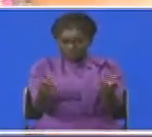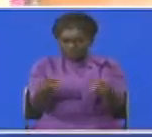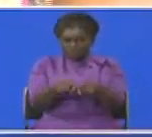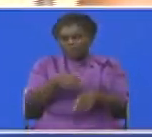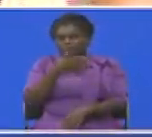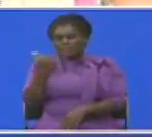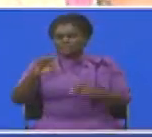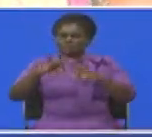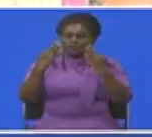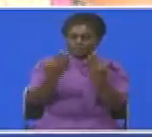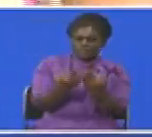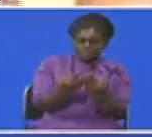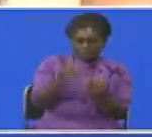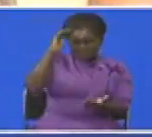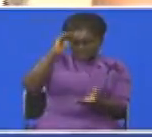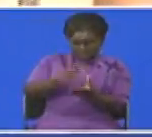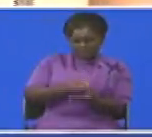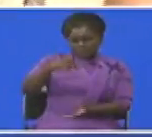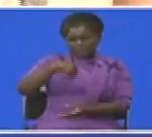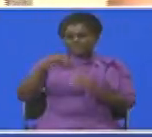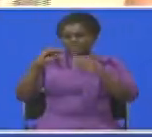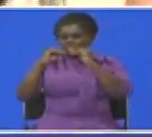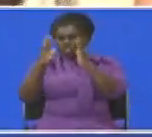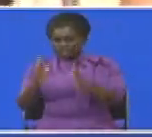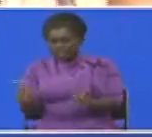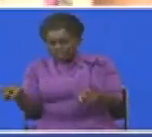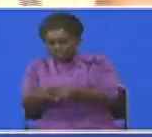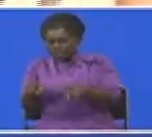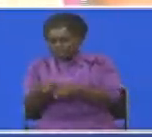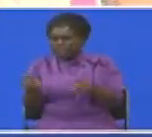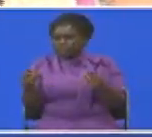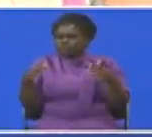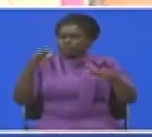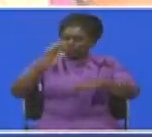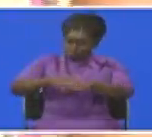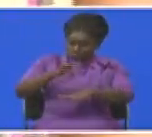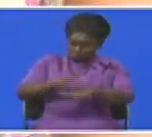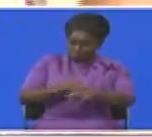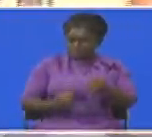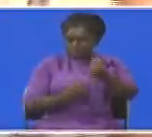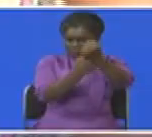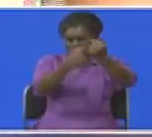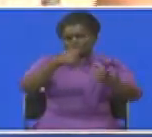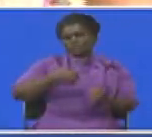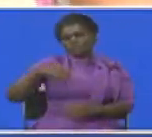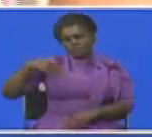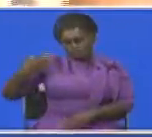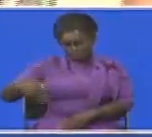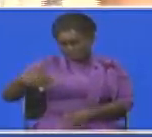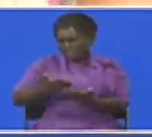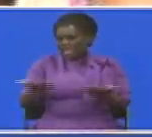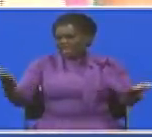best family that always believe in me. My teachers were just too amazing, always there for me. Every